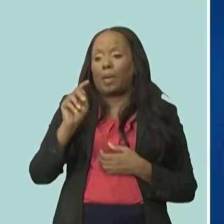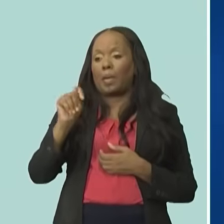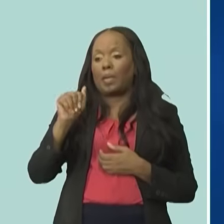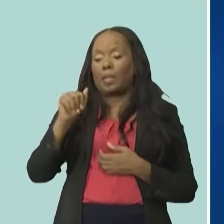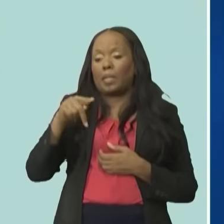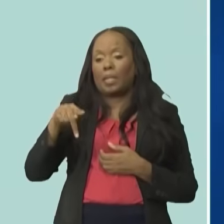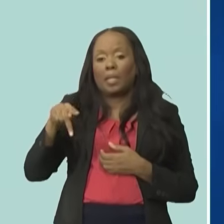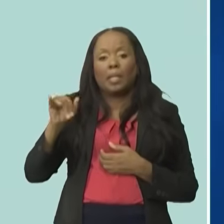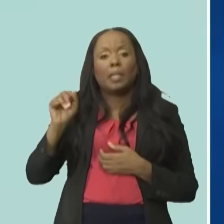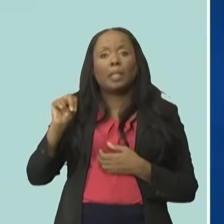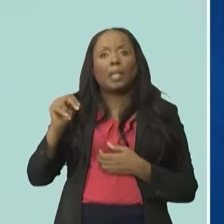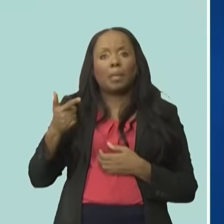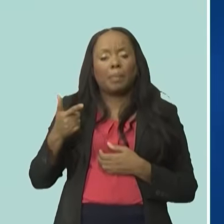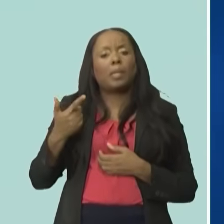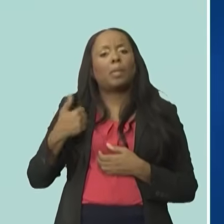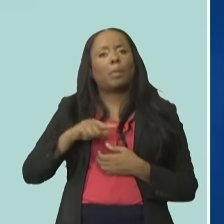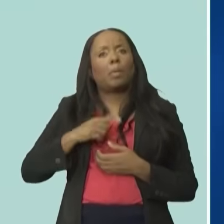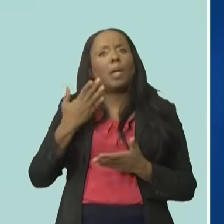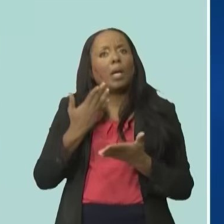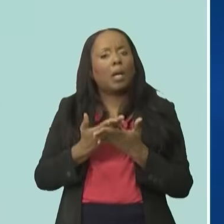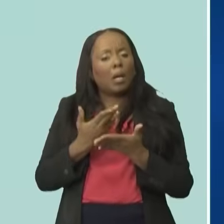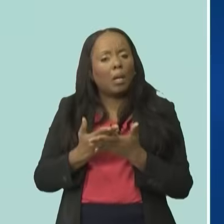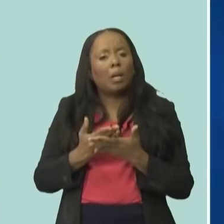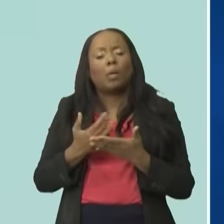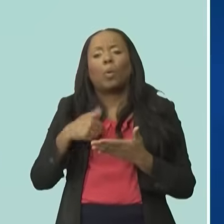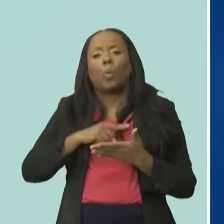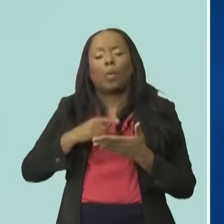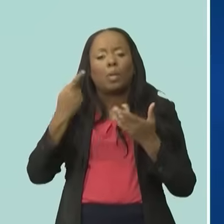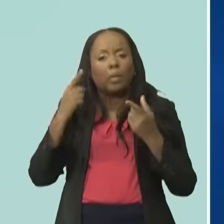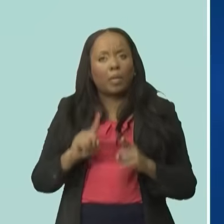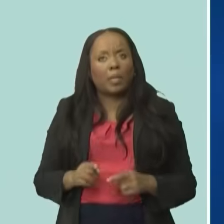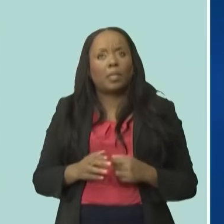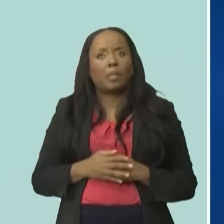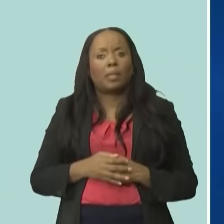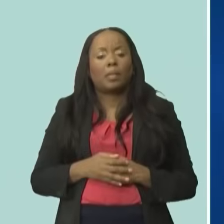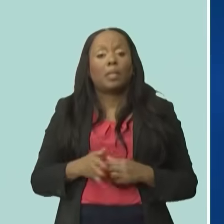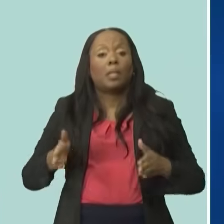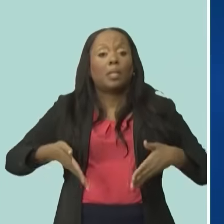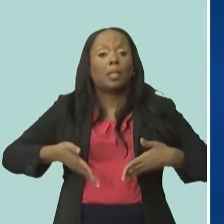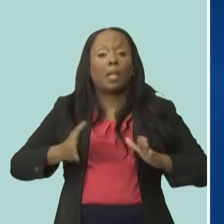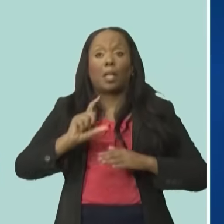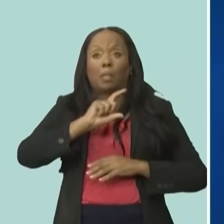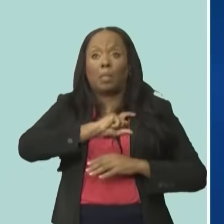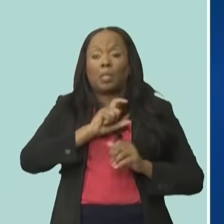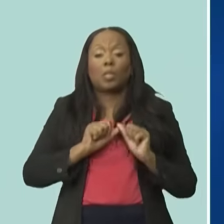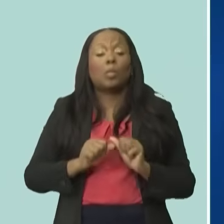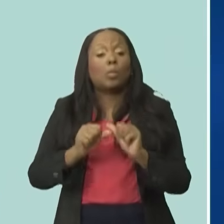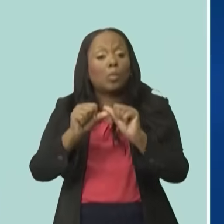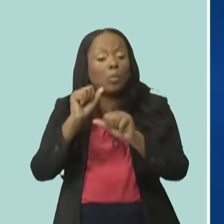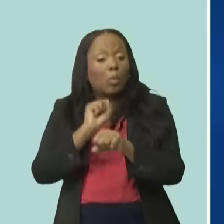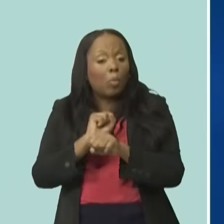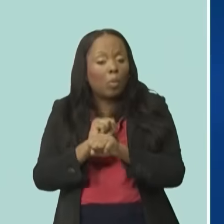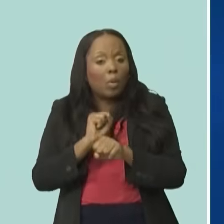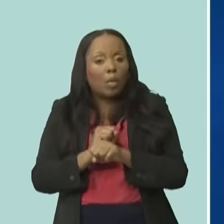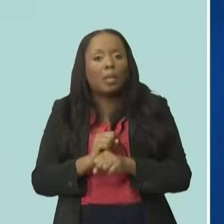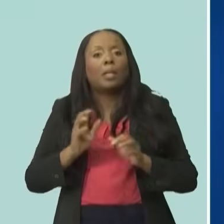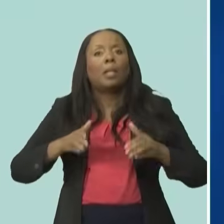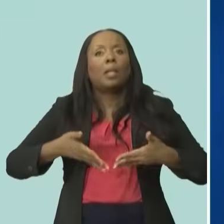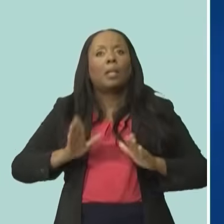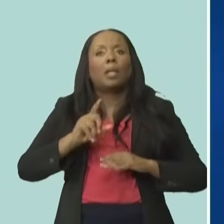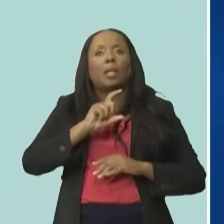things. And I pause and I say, let the police continue their work, let the police be onto things